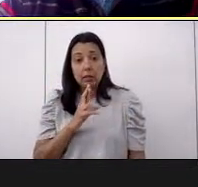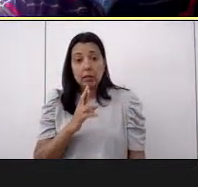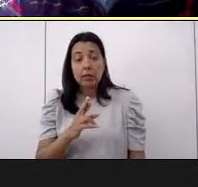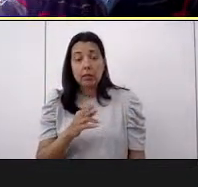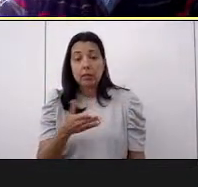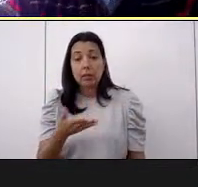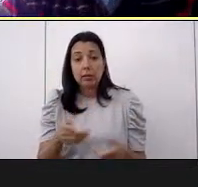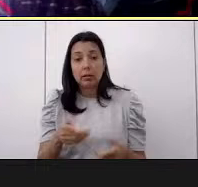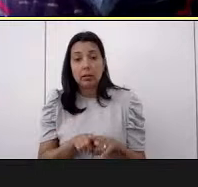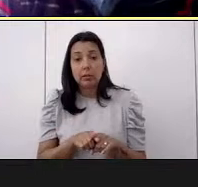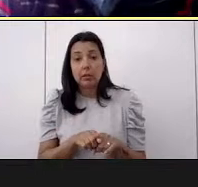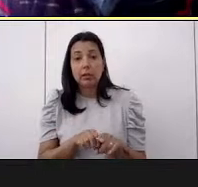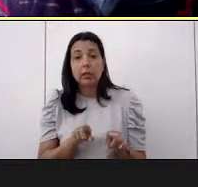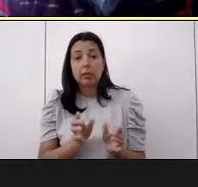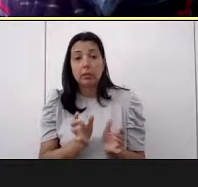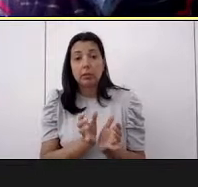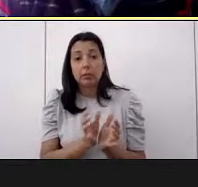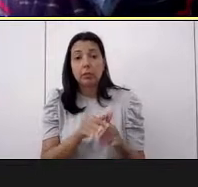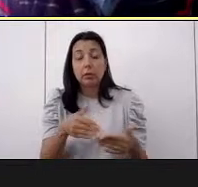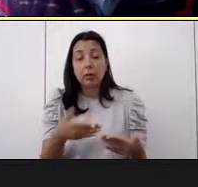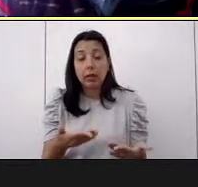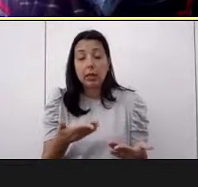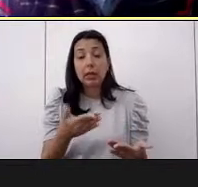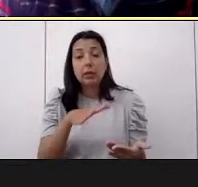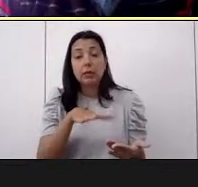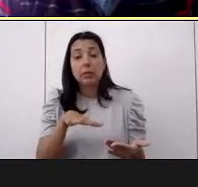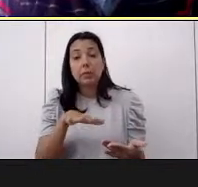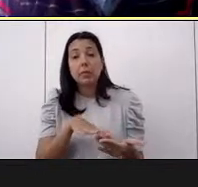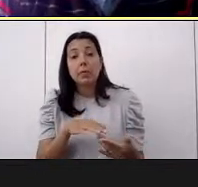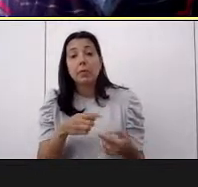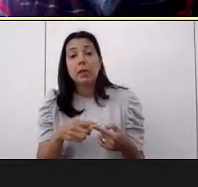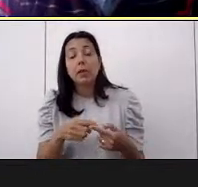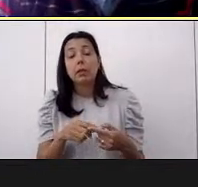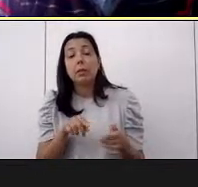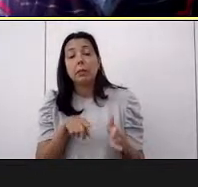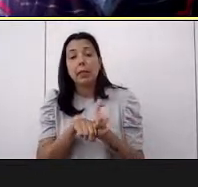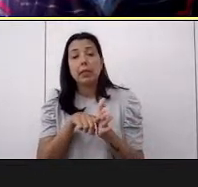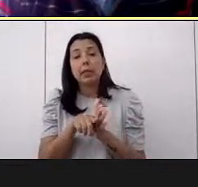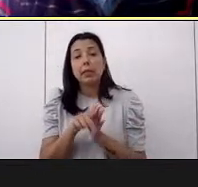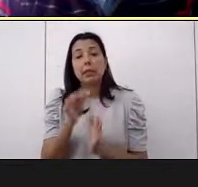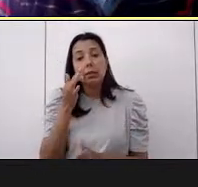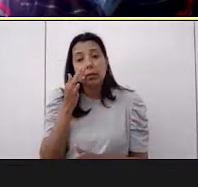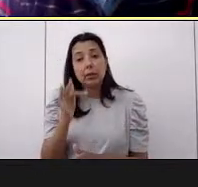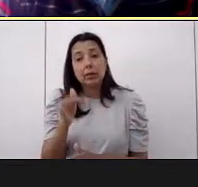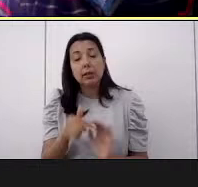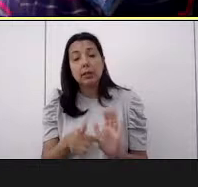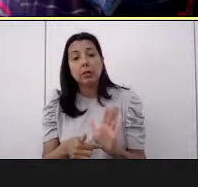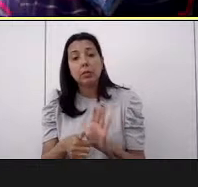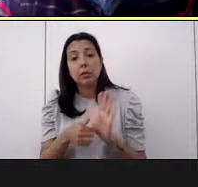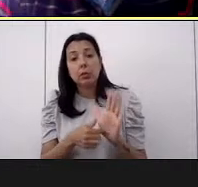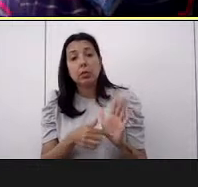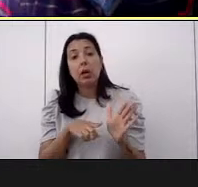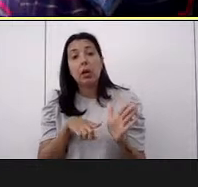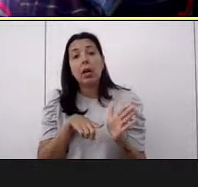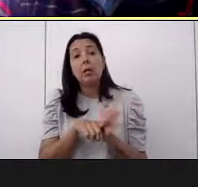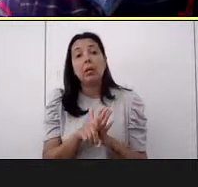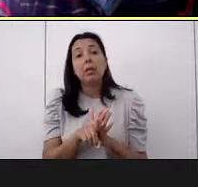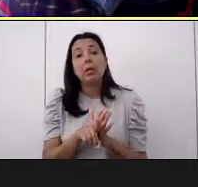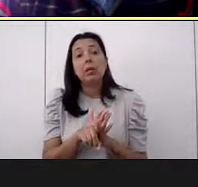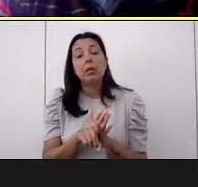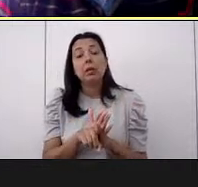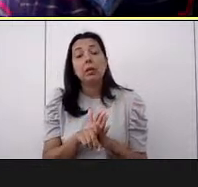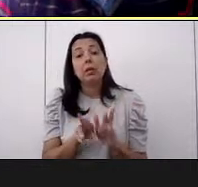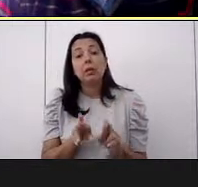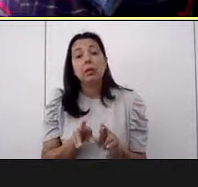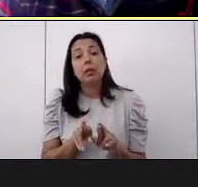French research on judicialization raises the questions of possible loss of influence of political actors